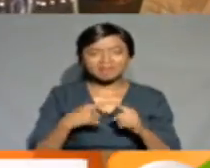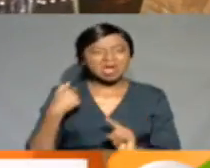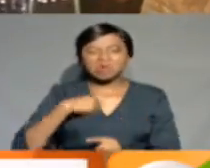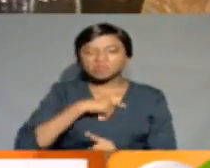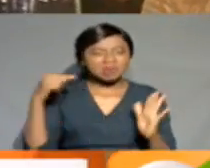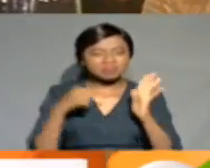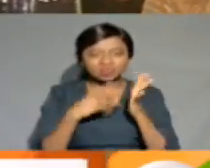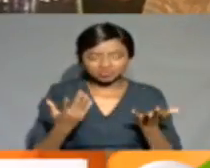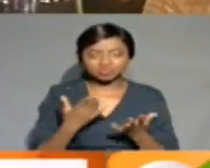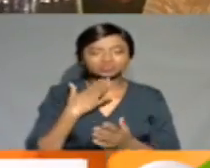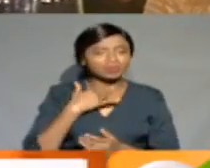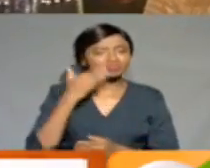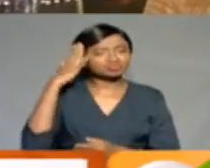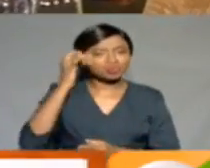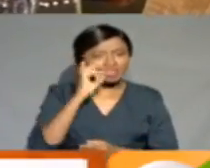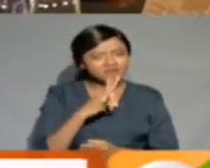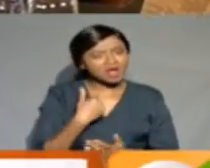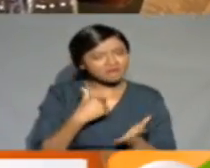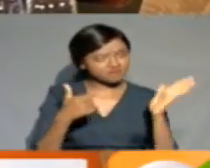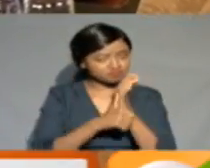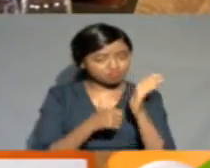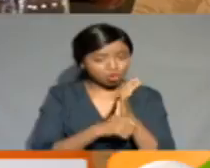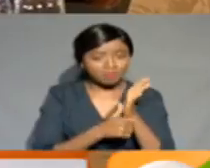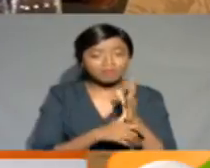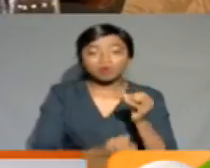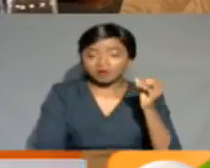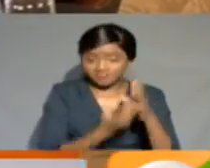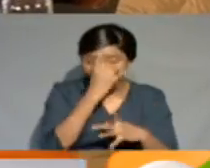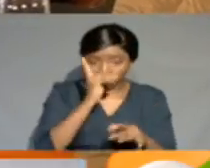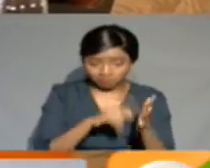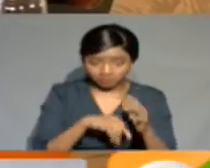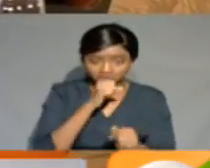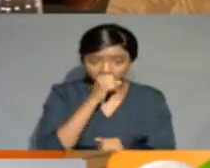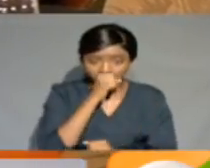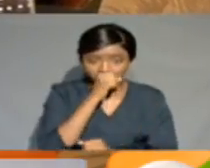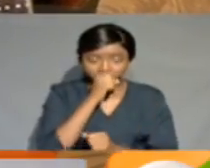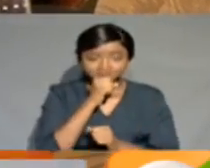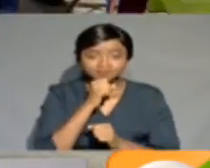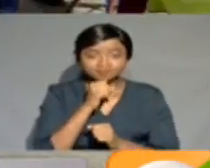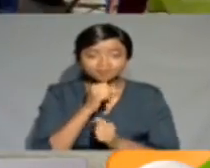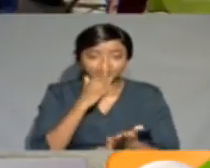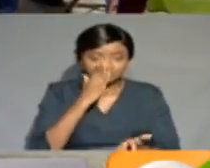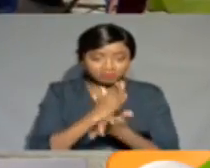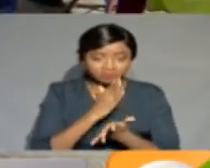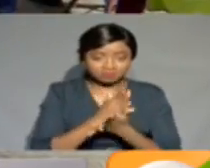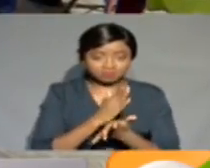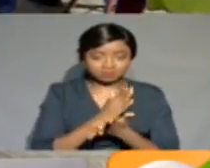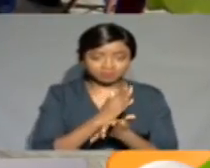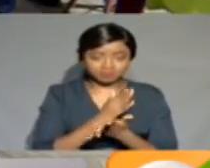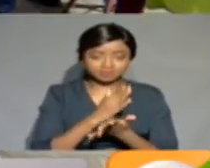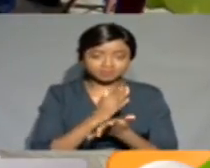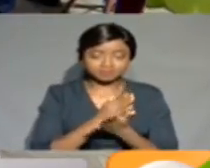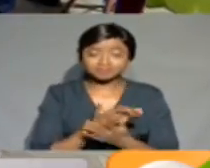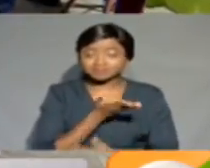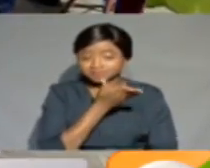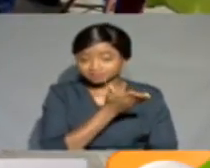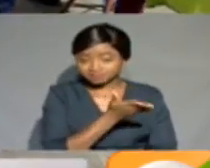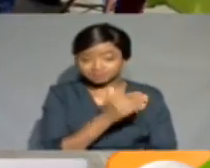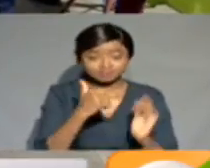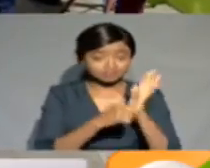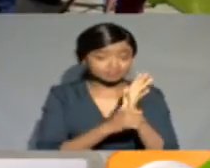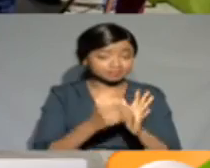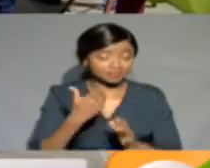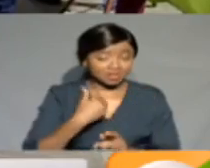know whether there was a problem. Yeah. And we established that there was a problem. We were able to determine